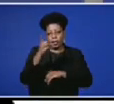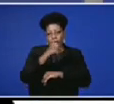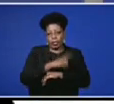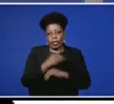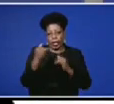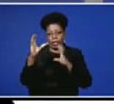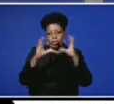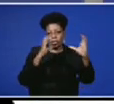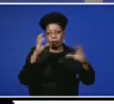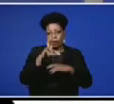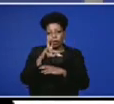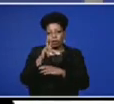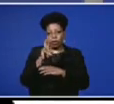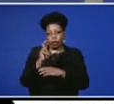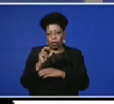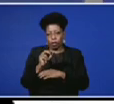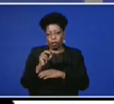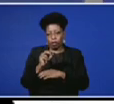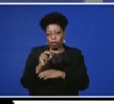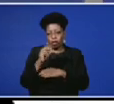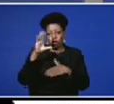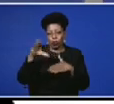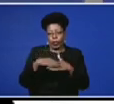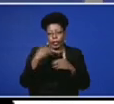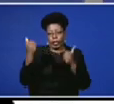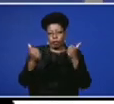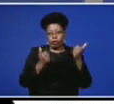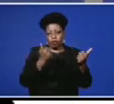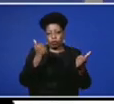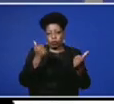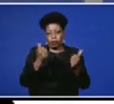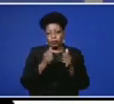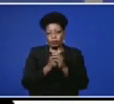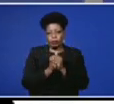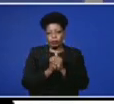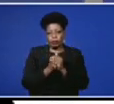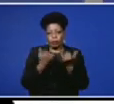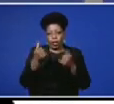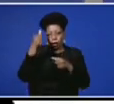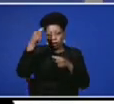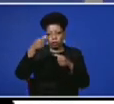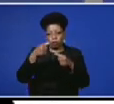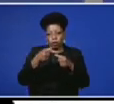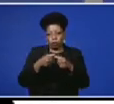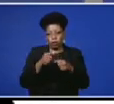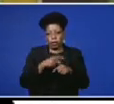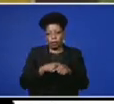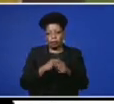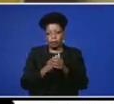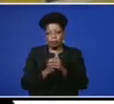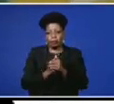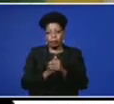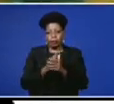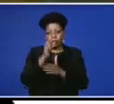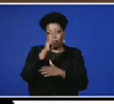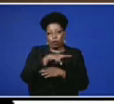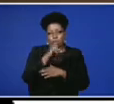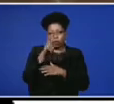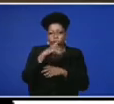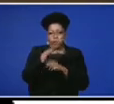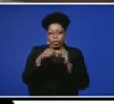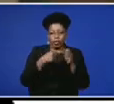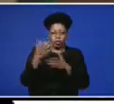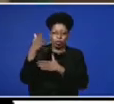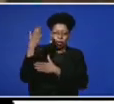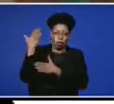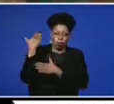celebrate their 30th wedding anniversary. Well, Donna Davis takes this stroll down memory lane. 32 years ago,